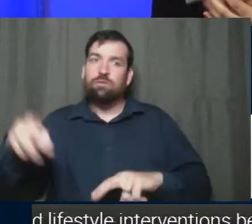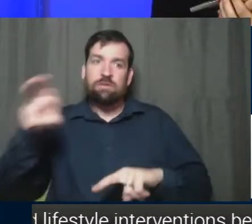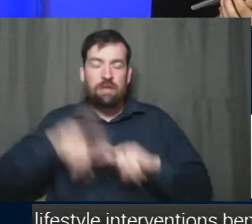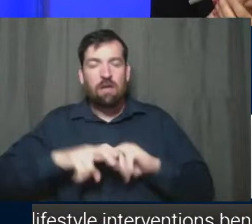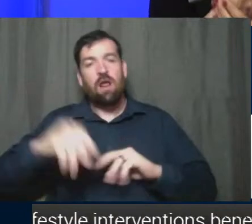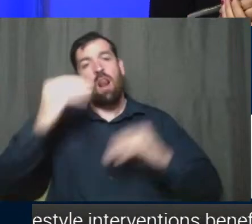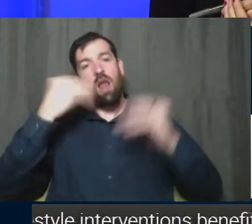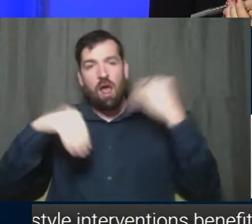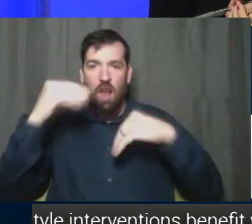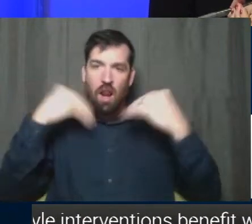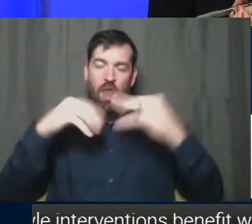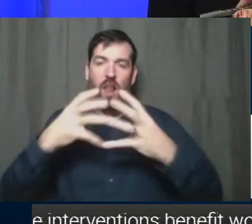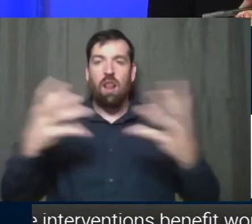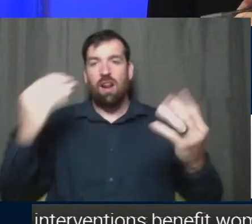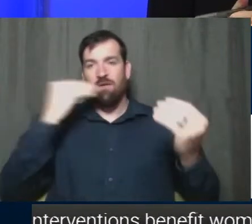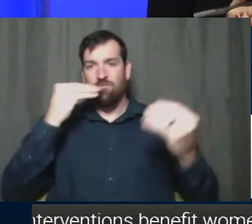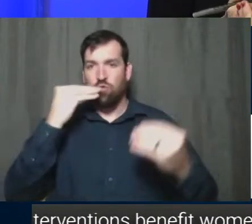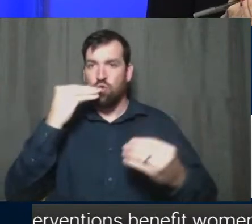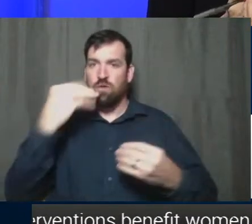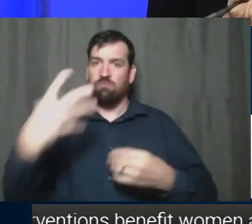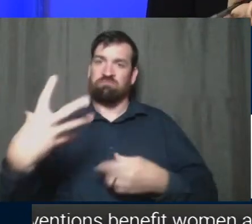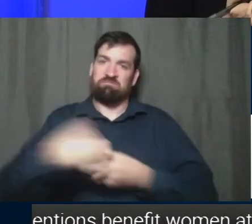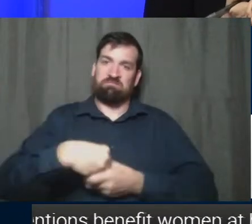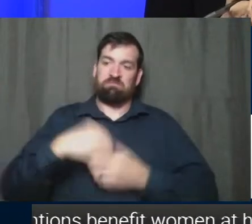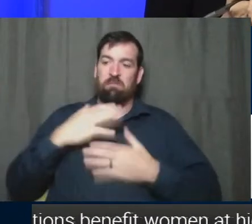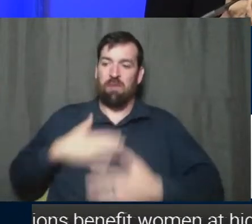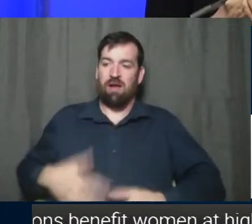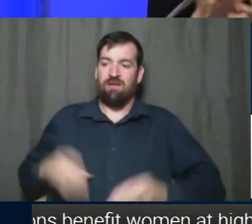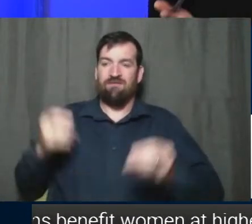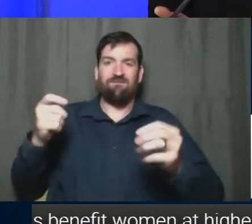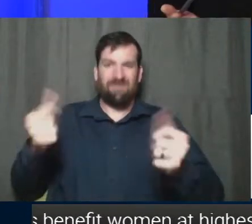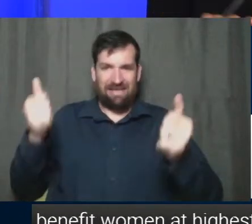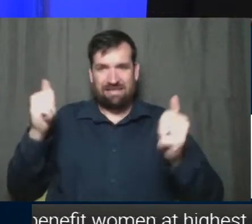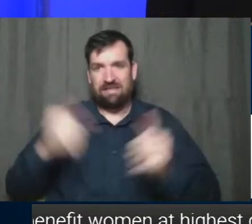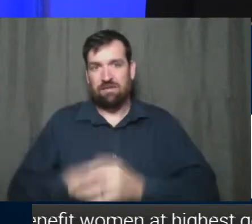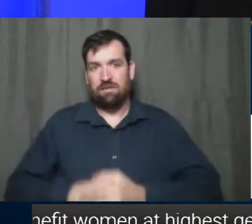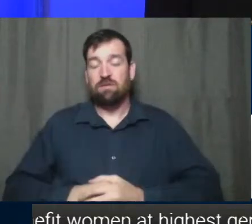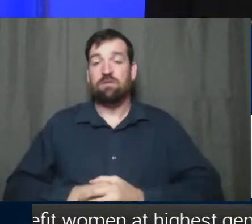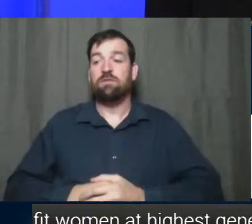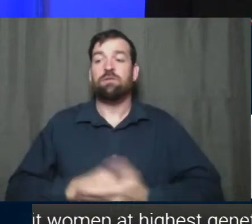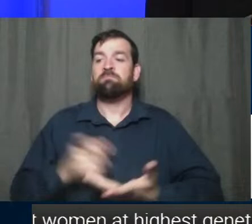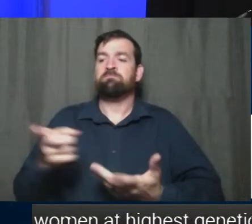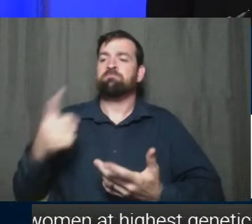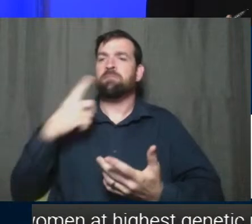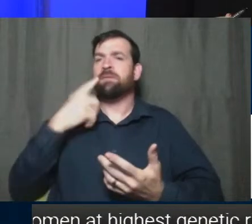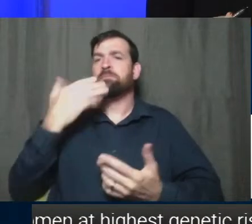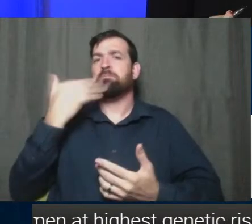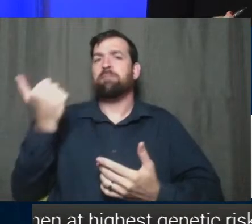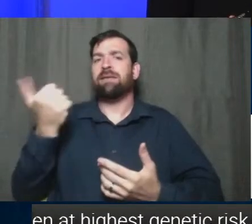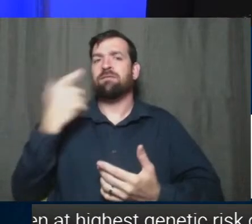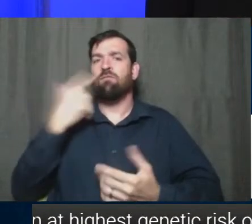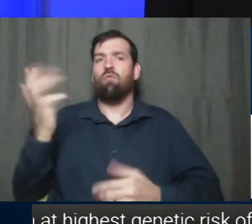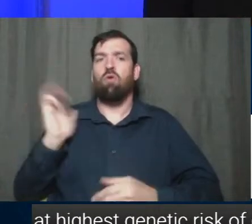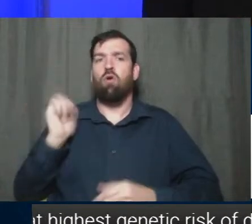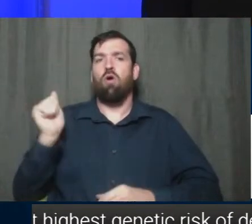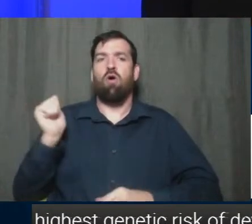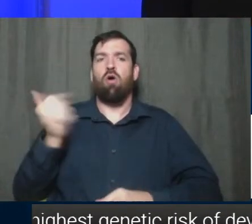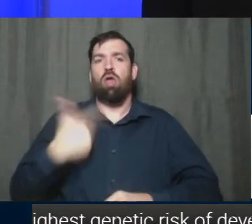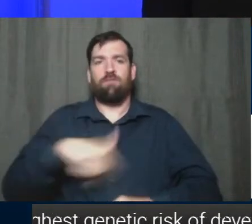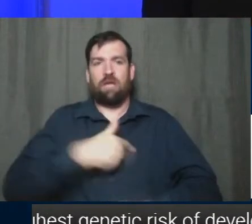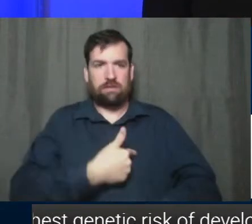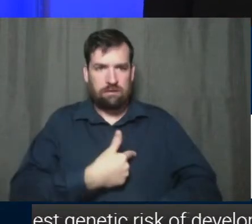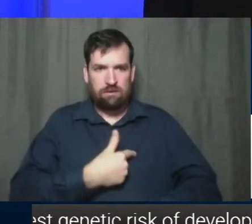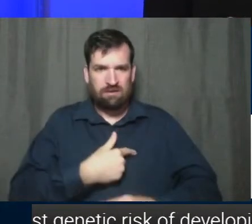bunch of food. It gets into your body quickly. But what would you say then? What's the best for all of us kind of slackers out there? What's the best